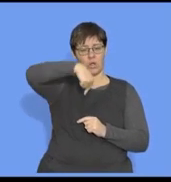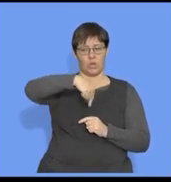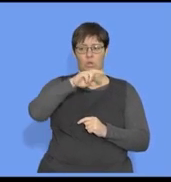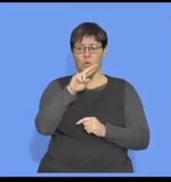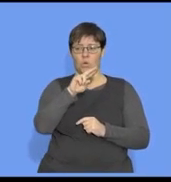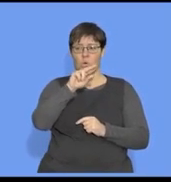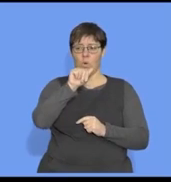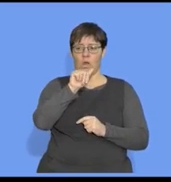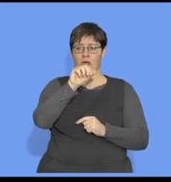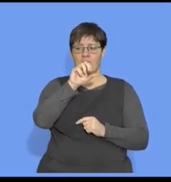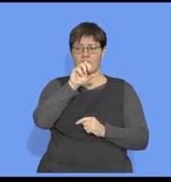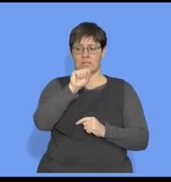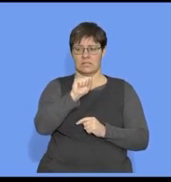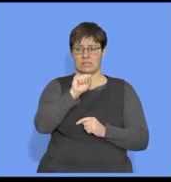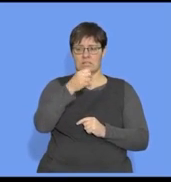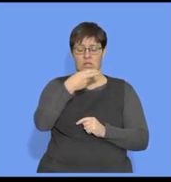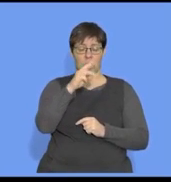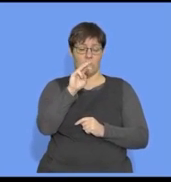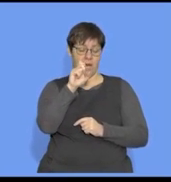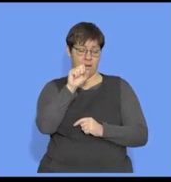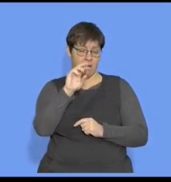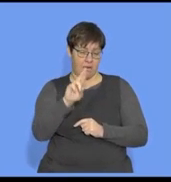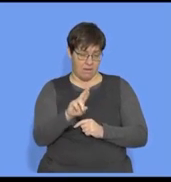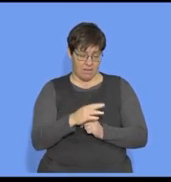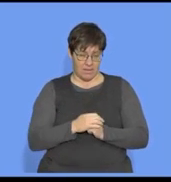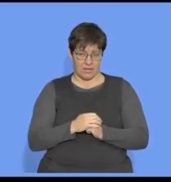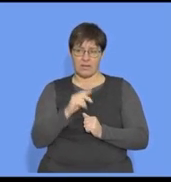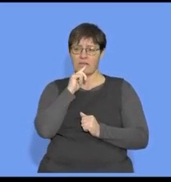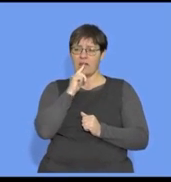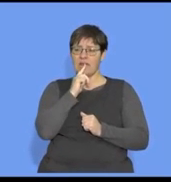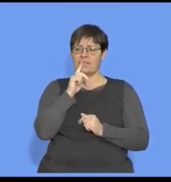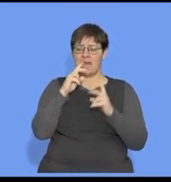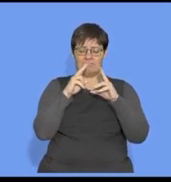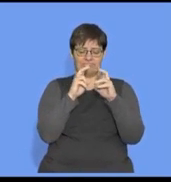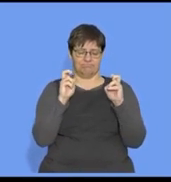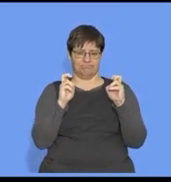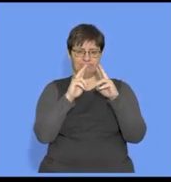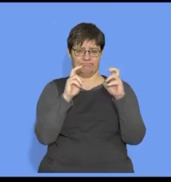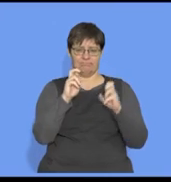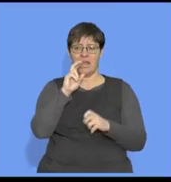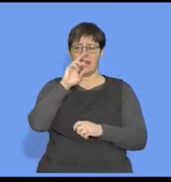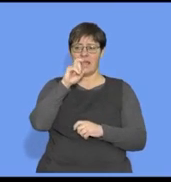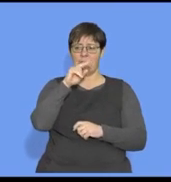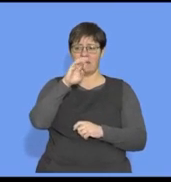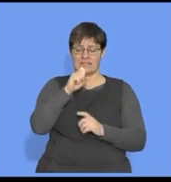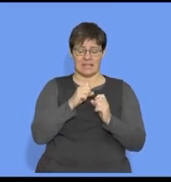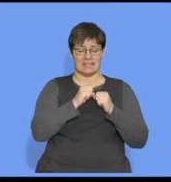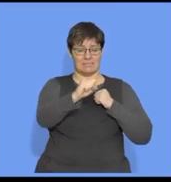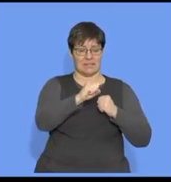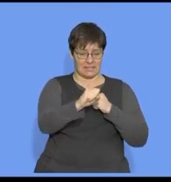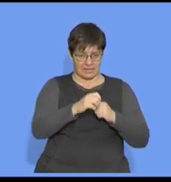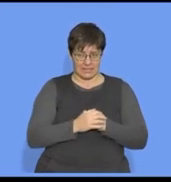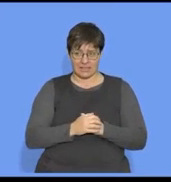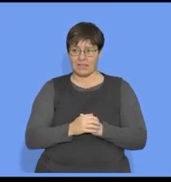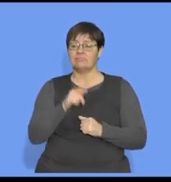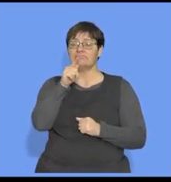humor. And we've got the ligaments here that are referred to as the suspensory ligaments. And these